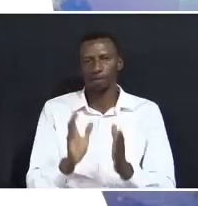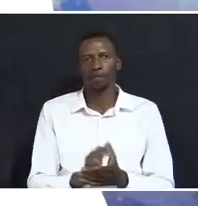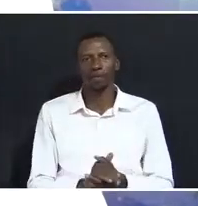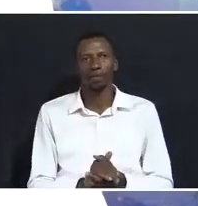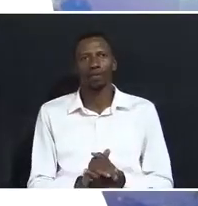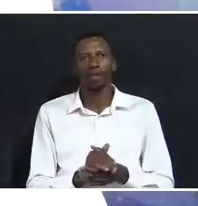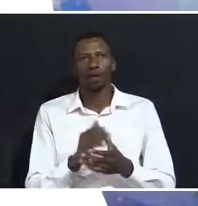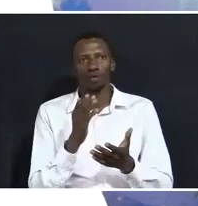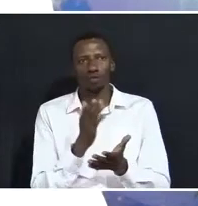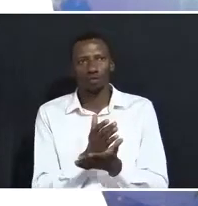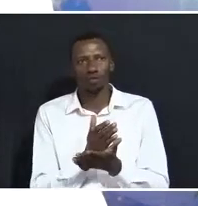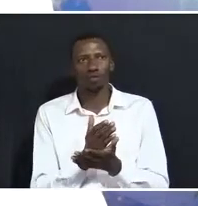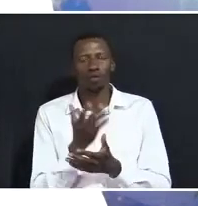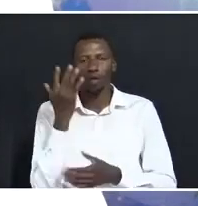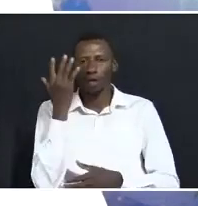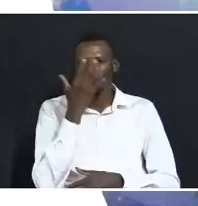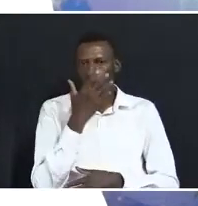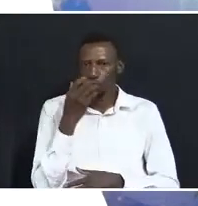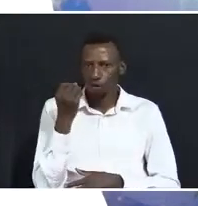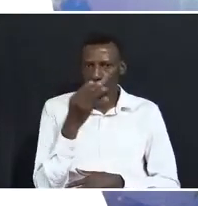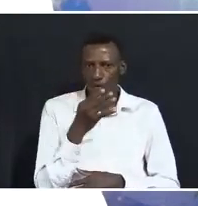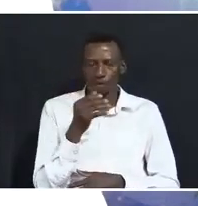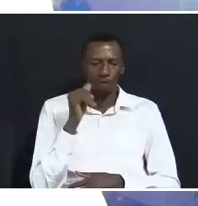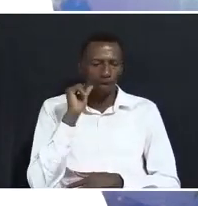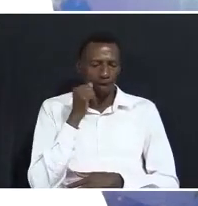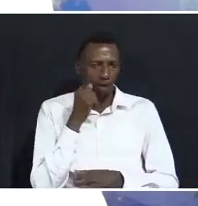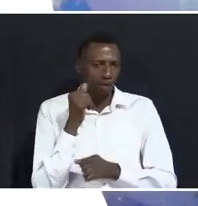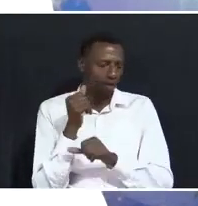notwithstanding how beautiful and nice the others are.